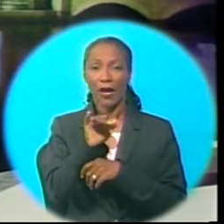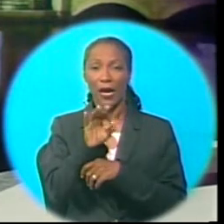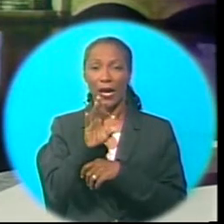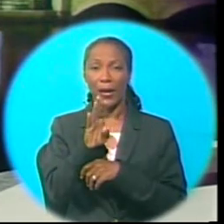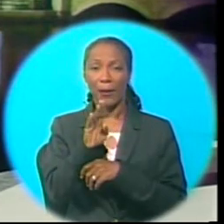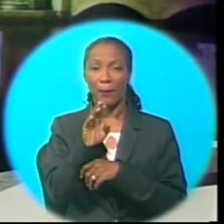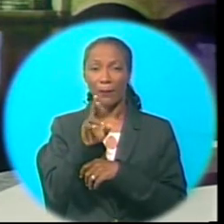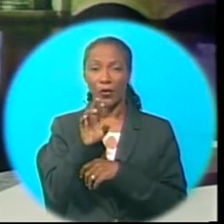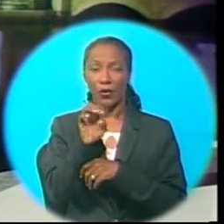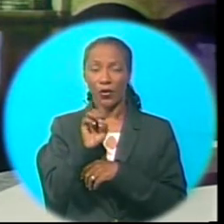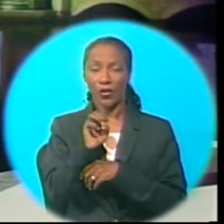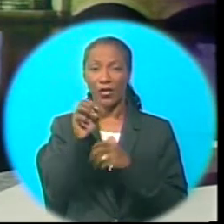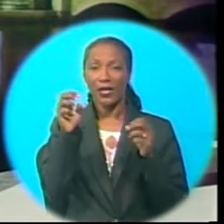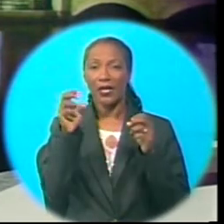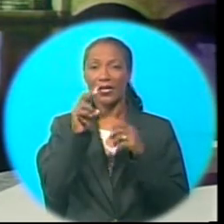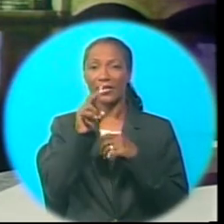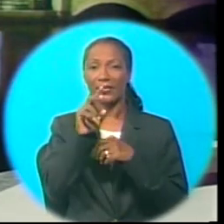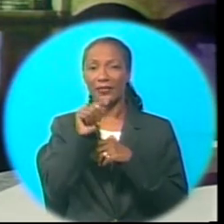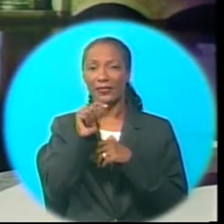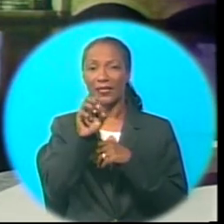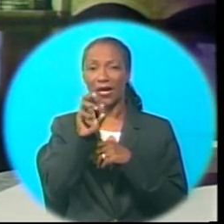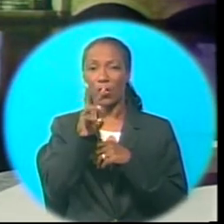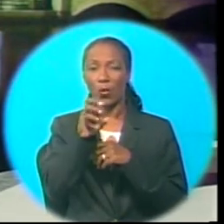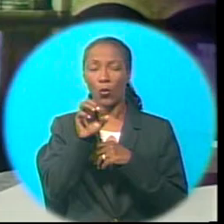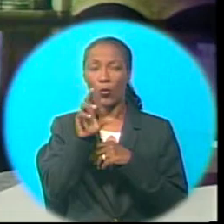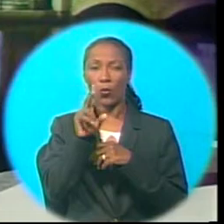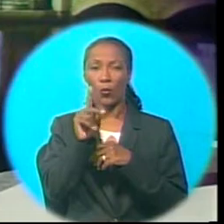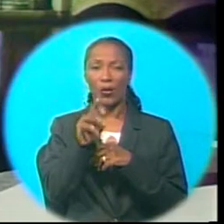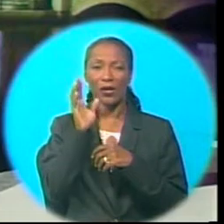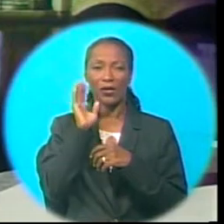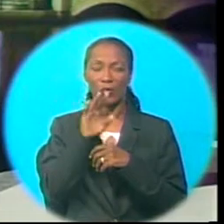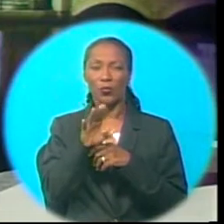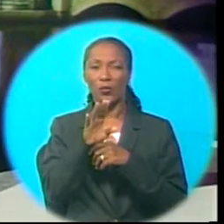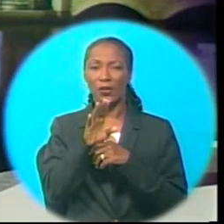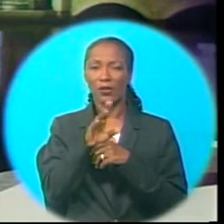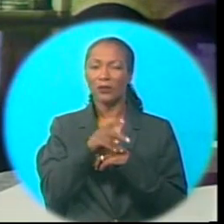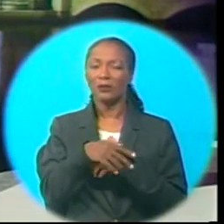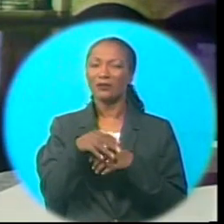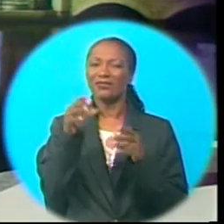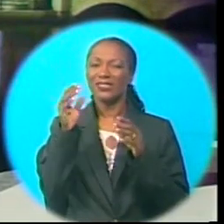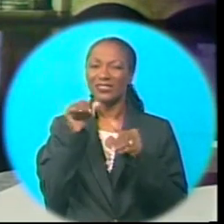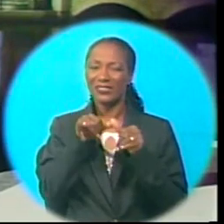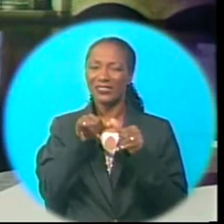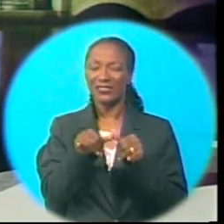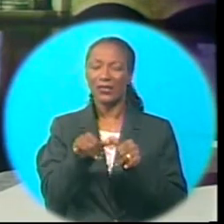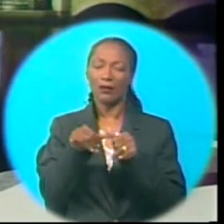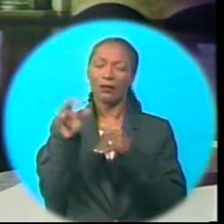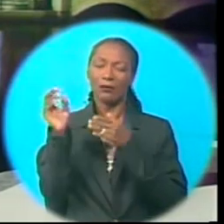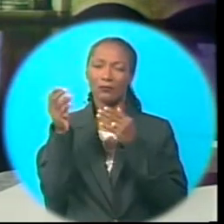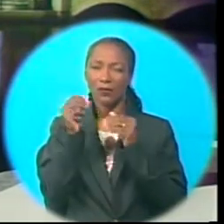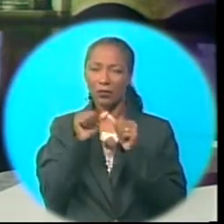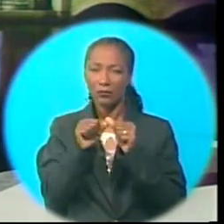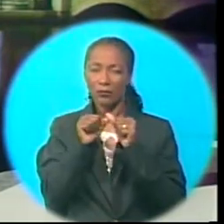says the problem now is that it will take some time before everyone is migrated onto the new system.